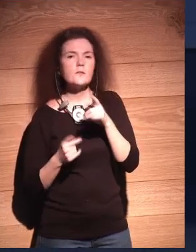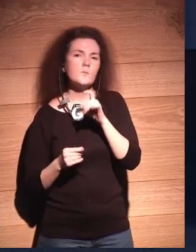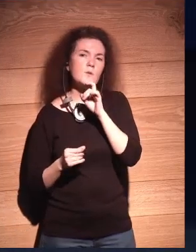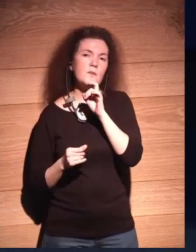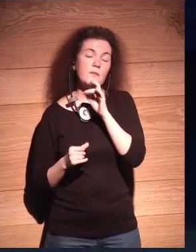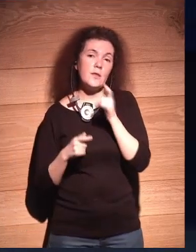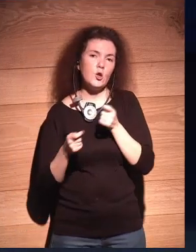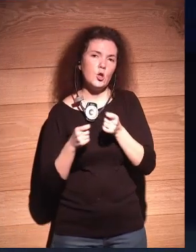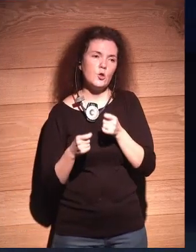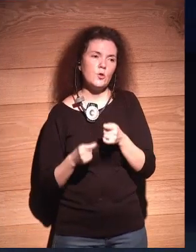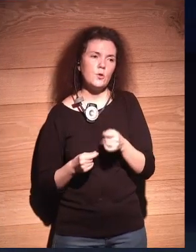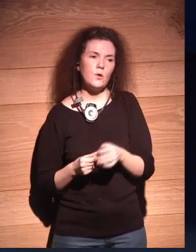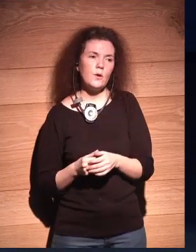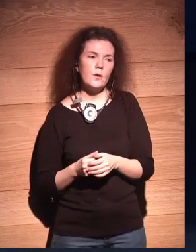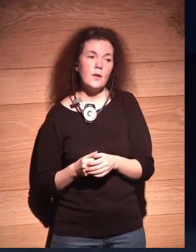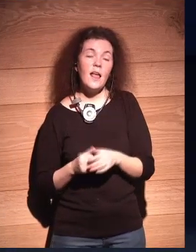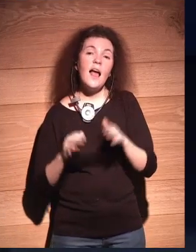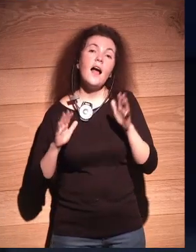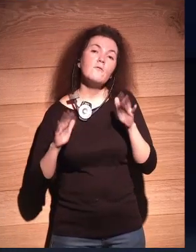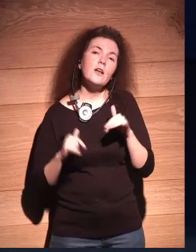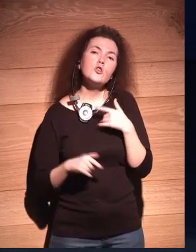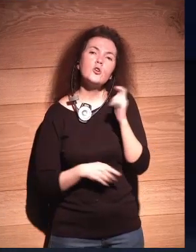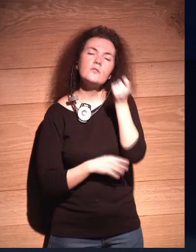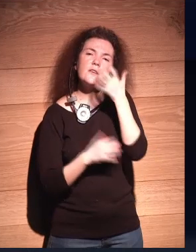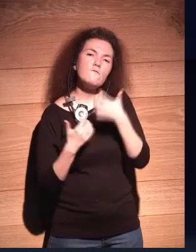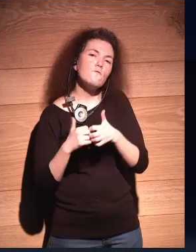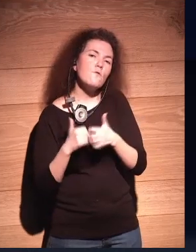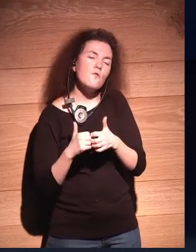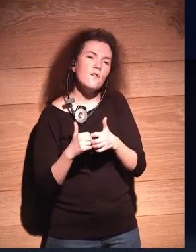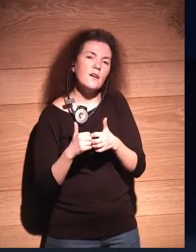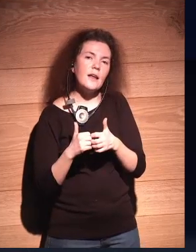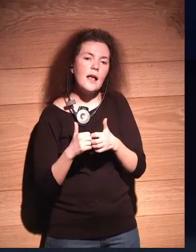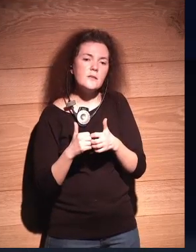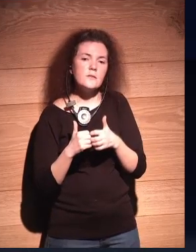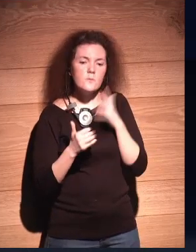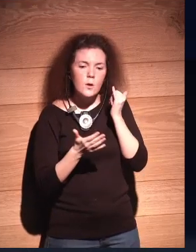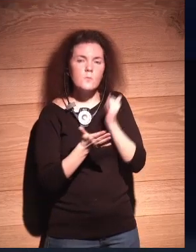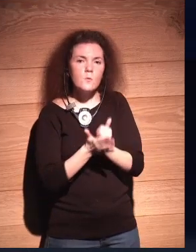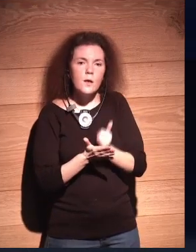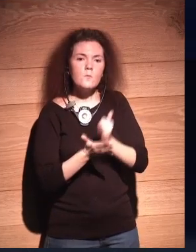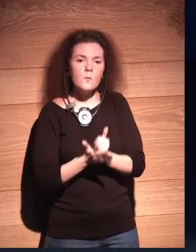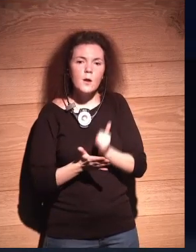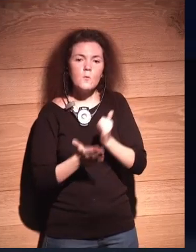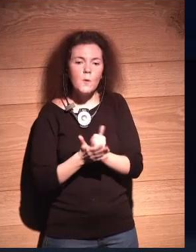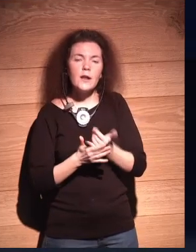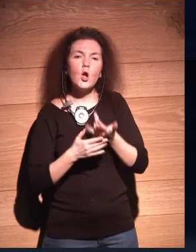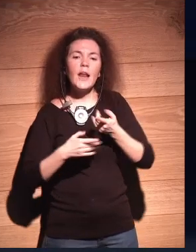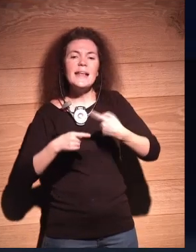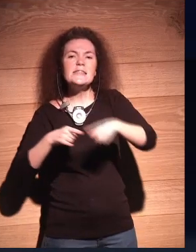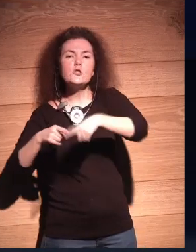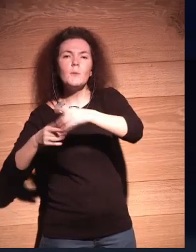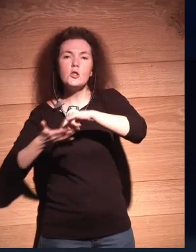how to do that with a lot of tinkering around with electronics. And so the first language that I used in this was